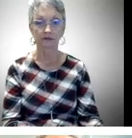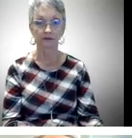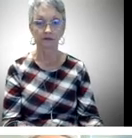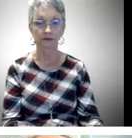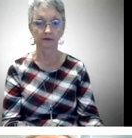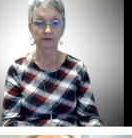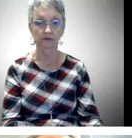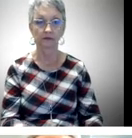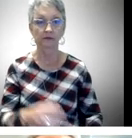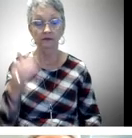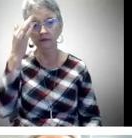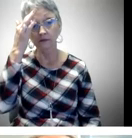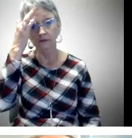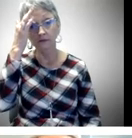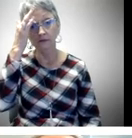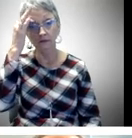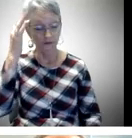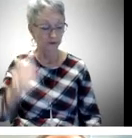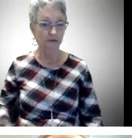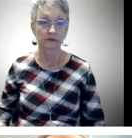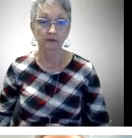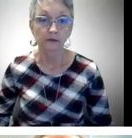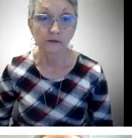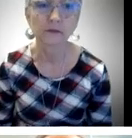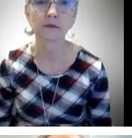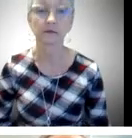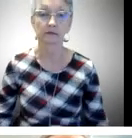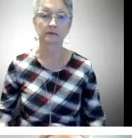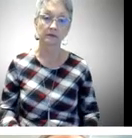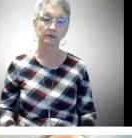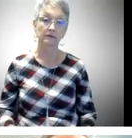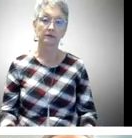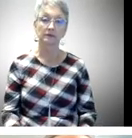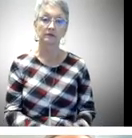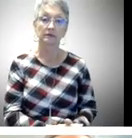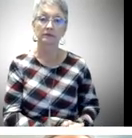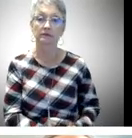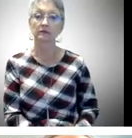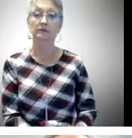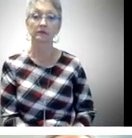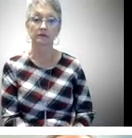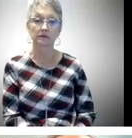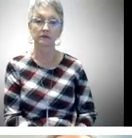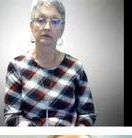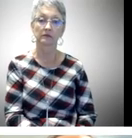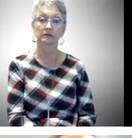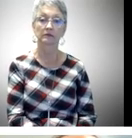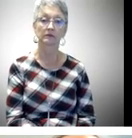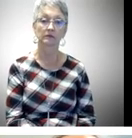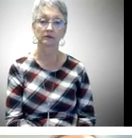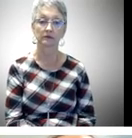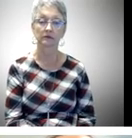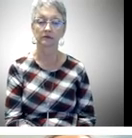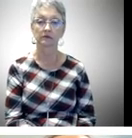pretty important. And next slide, yeah. And so can supported decision-making agreements be done along with